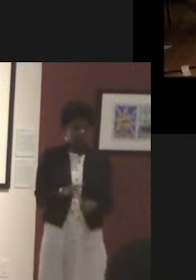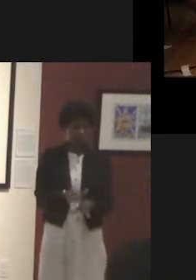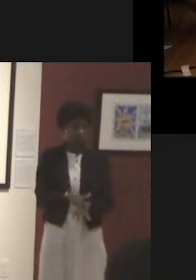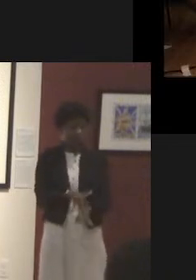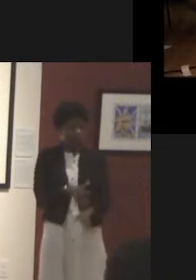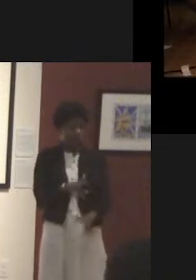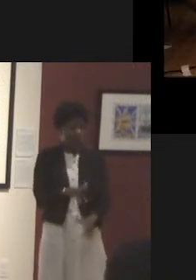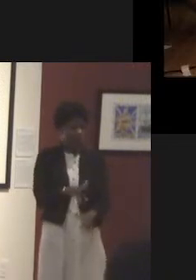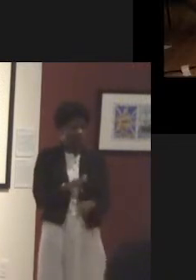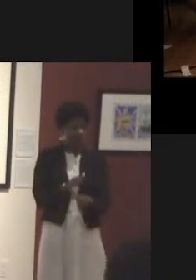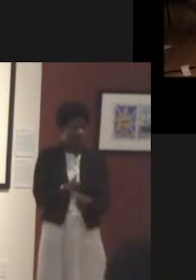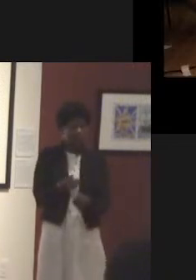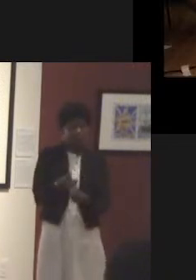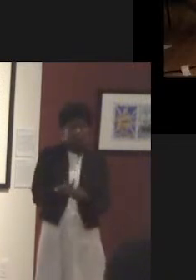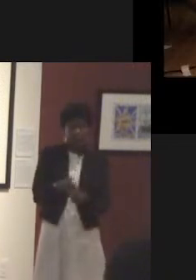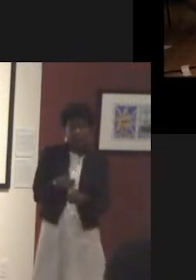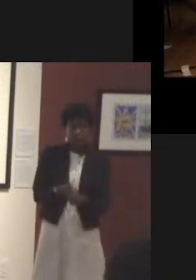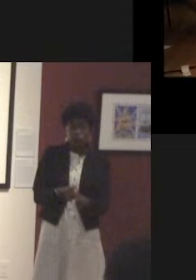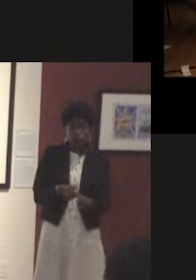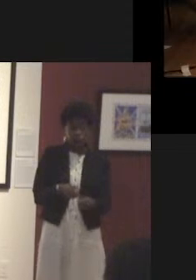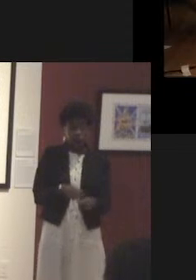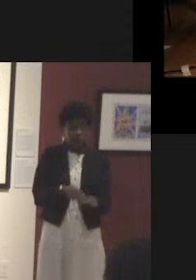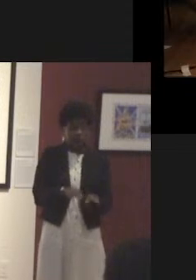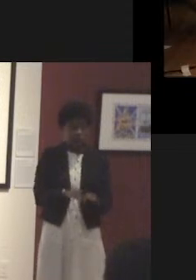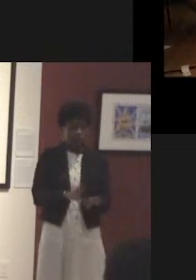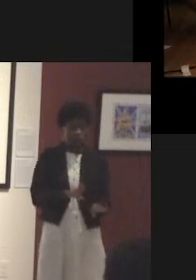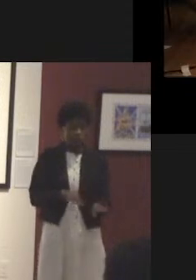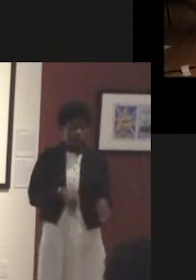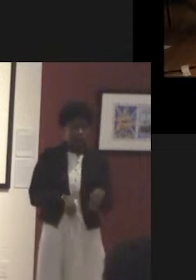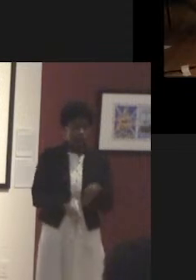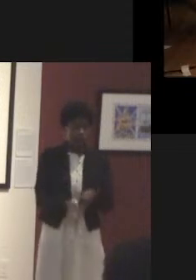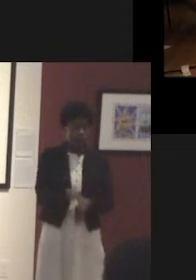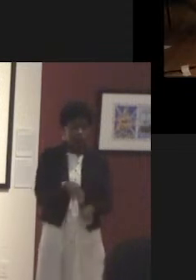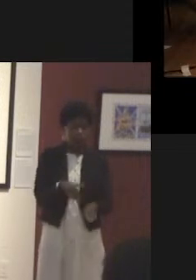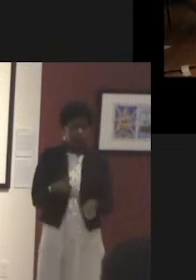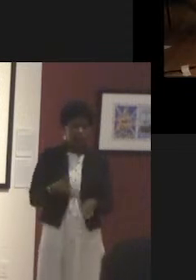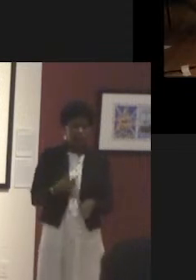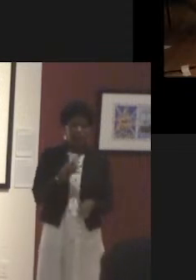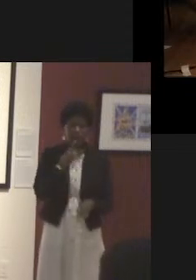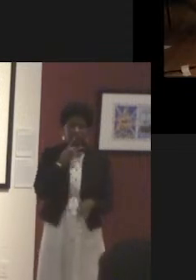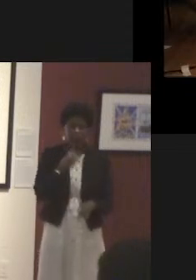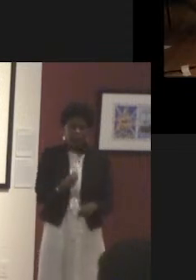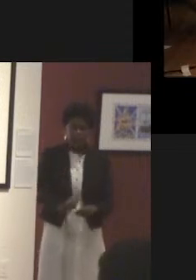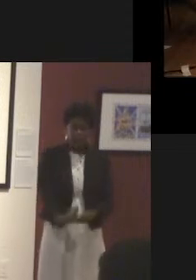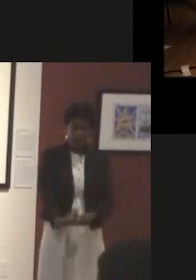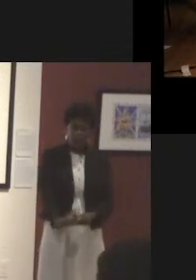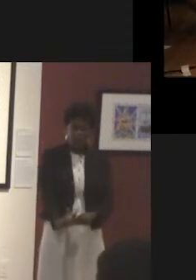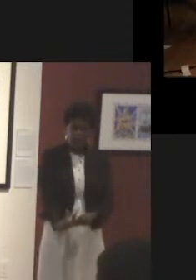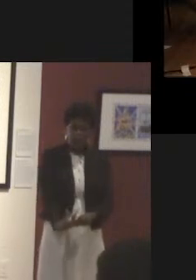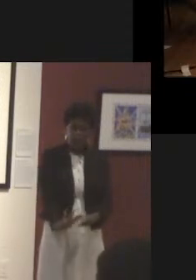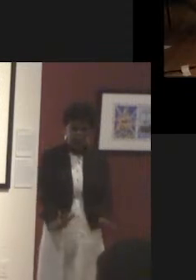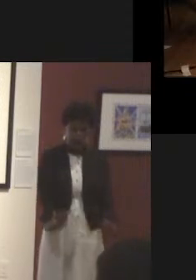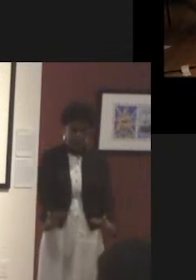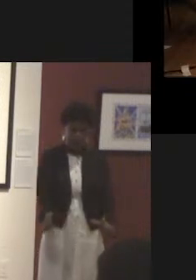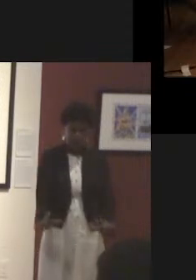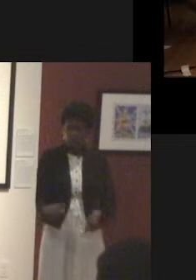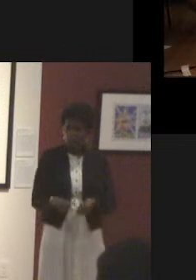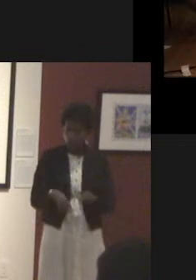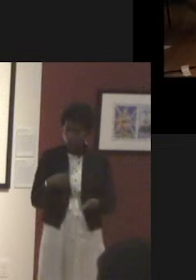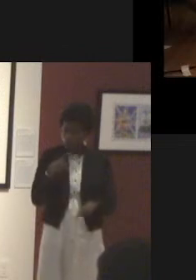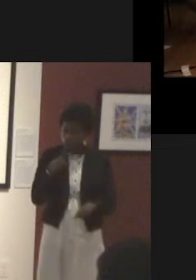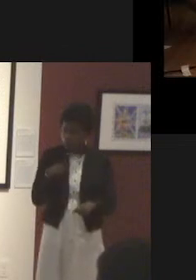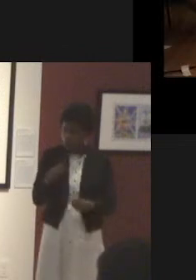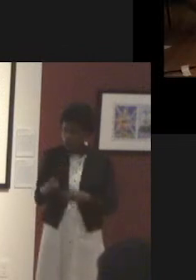of these treadmills, he's equipped with this clamp-on floodlight, which he cannot tell me what kind it was, because who asks